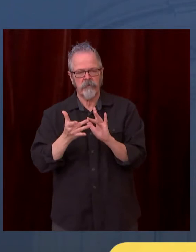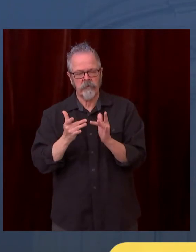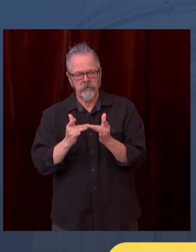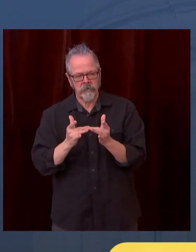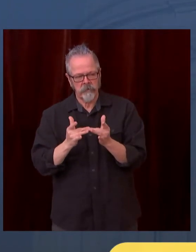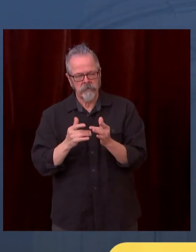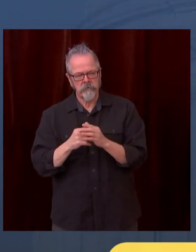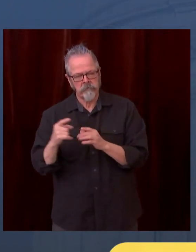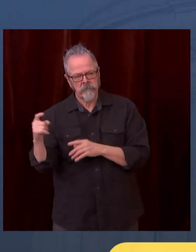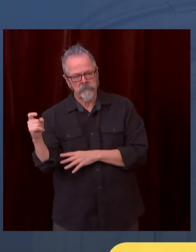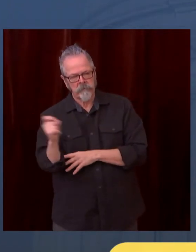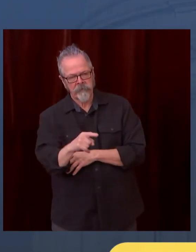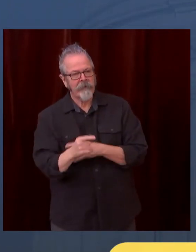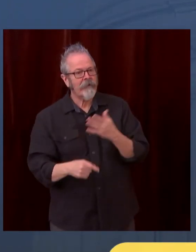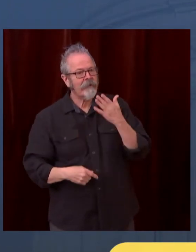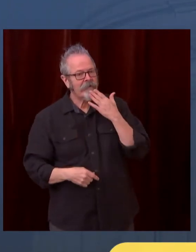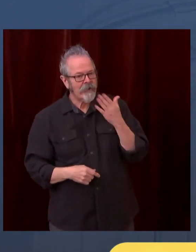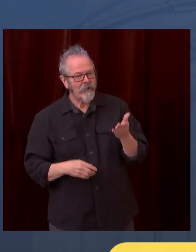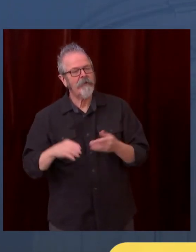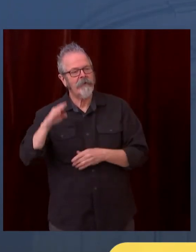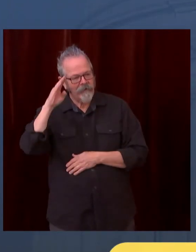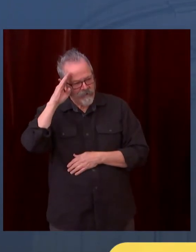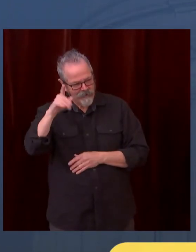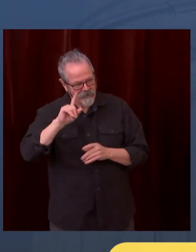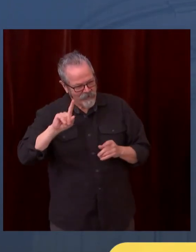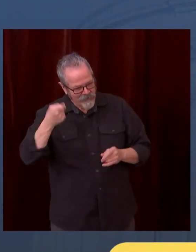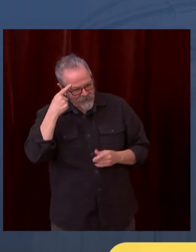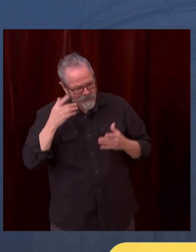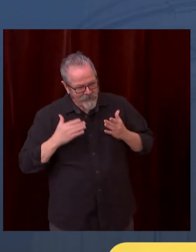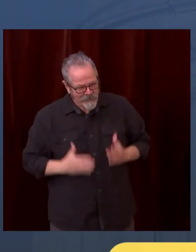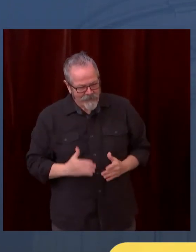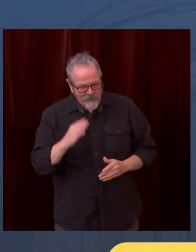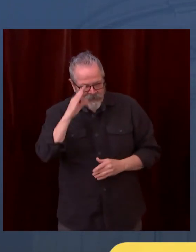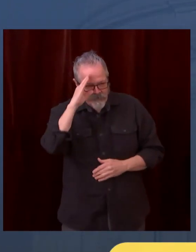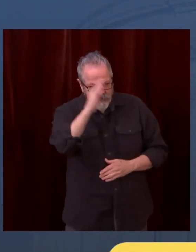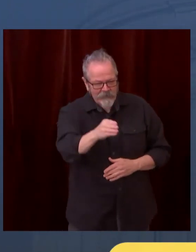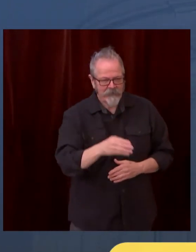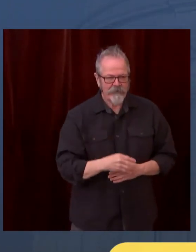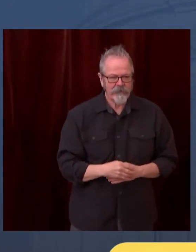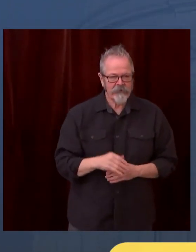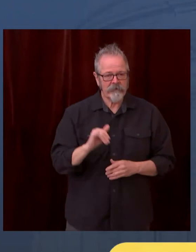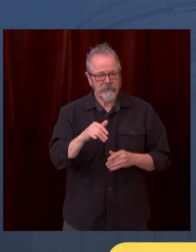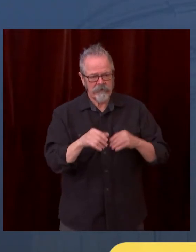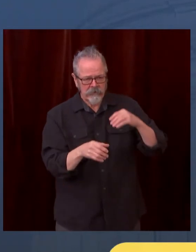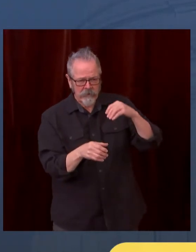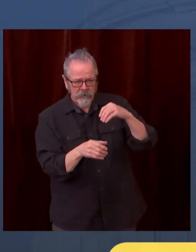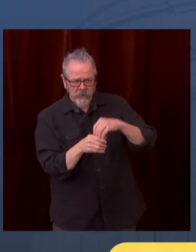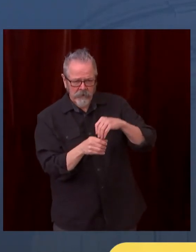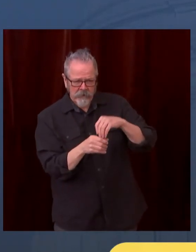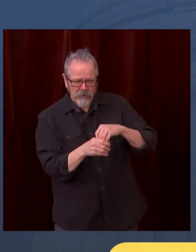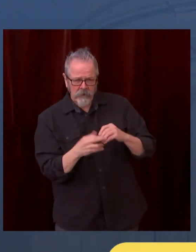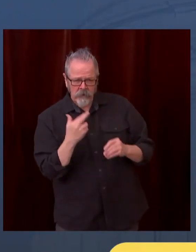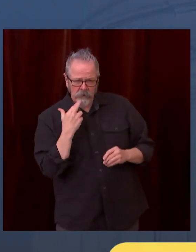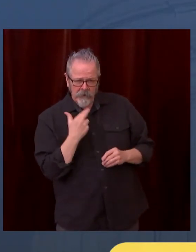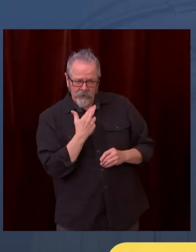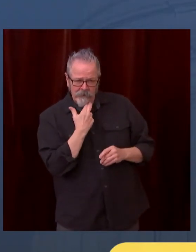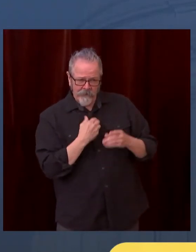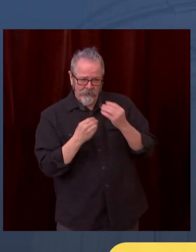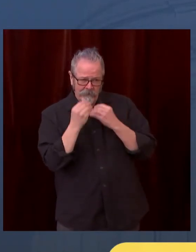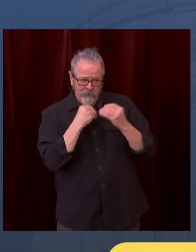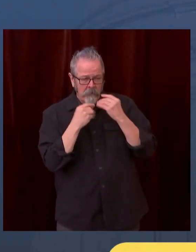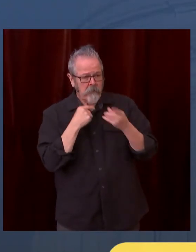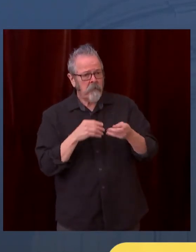Thank you. Hello, Governor. I wanted to ask you, in light of the reopening that's happening of indoor dining and bowling alleys,